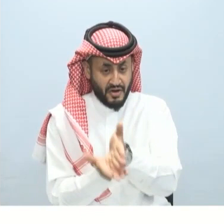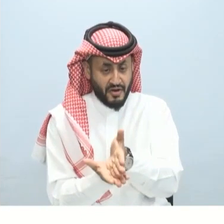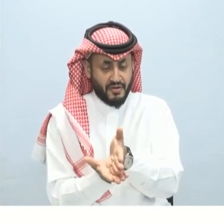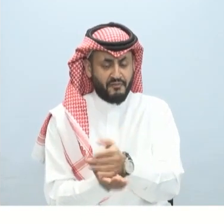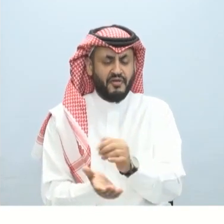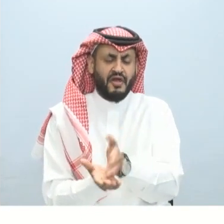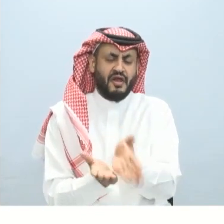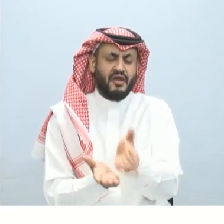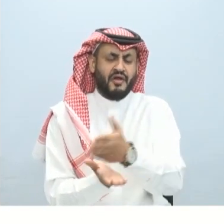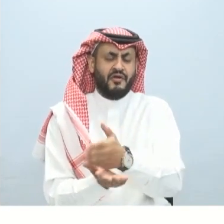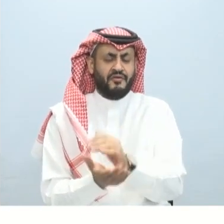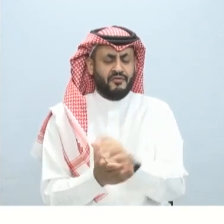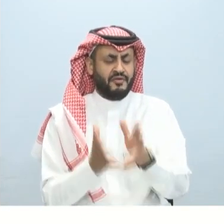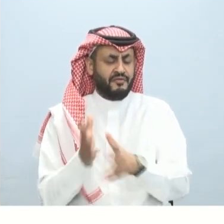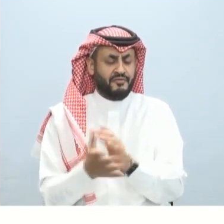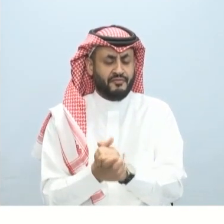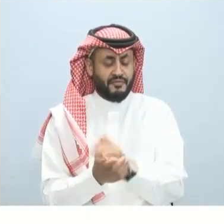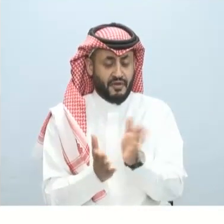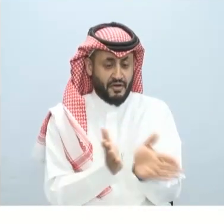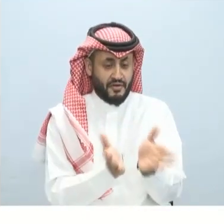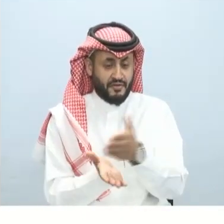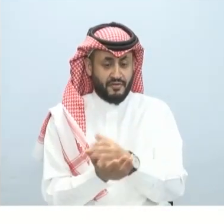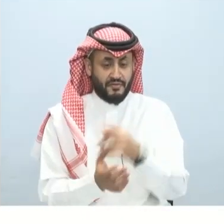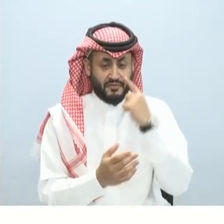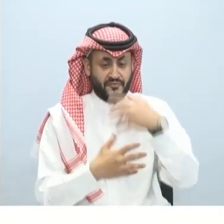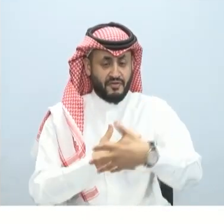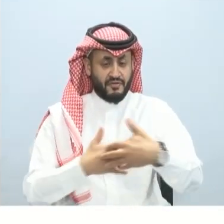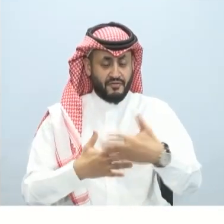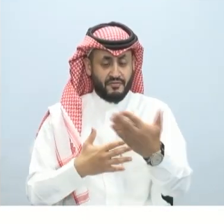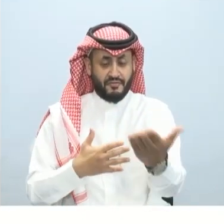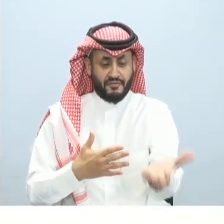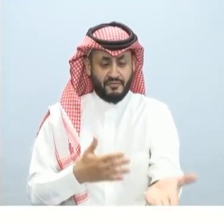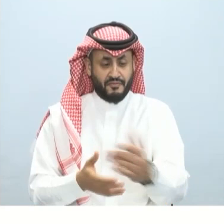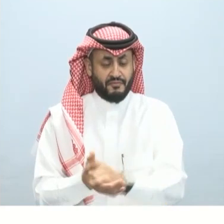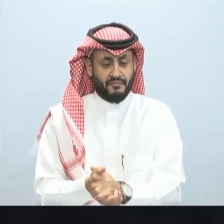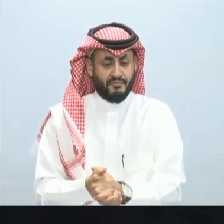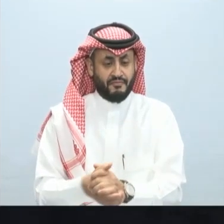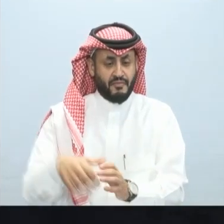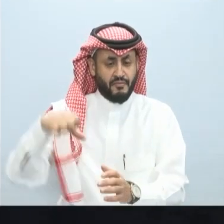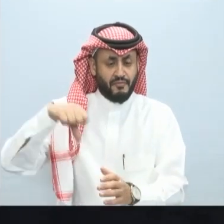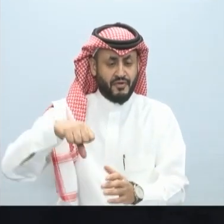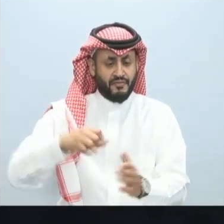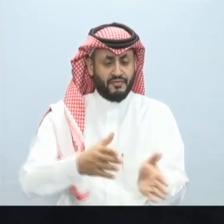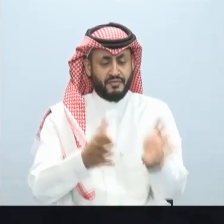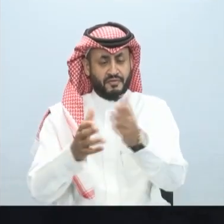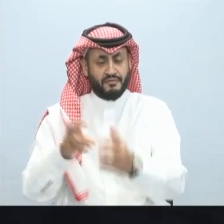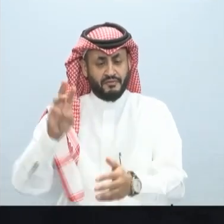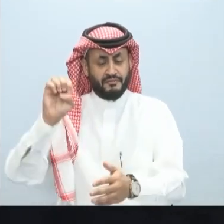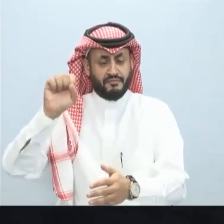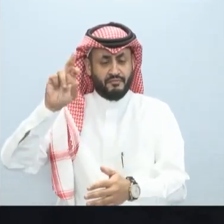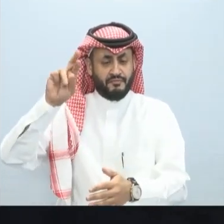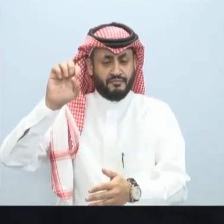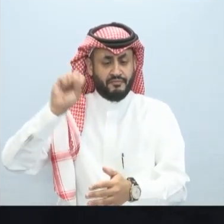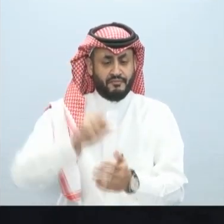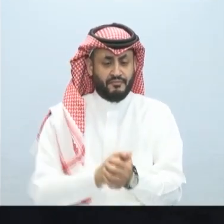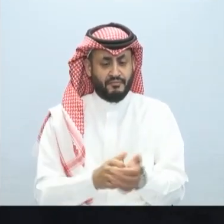irregular adjectives. Now the irregular adjectives here, there is a table. You can see, for example, that the comparative is worse, the